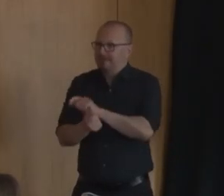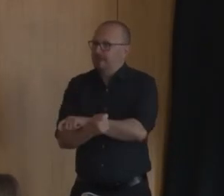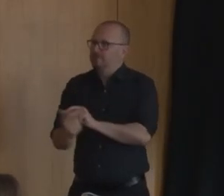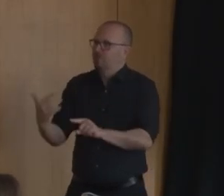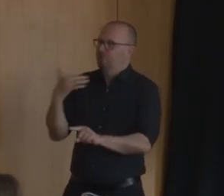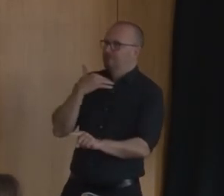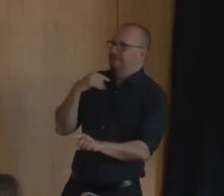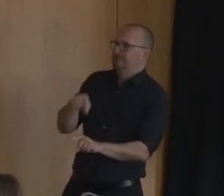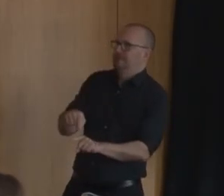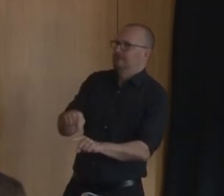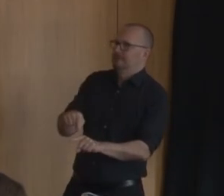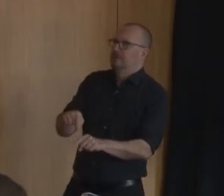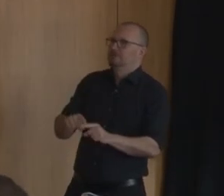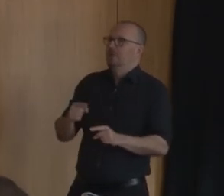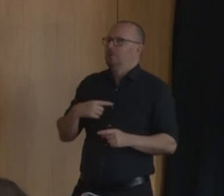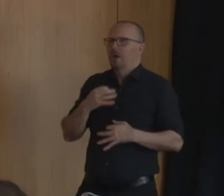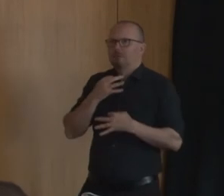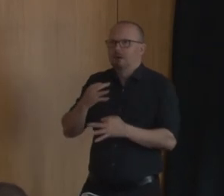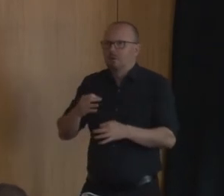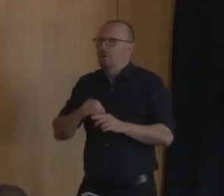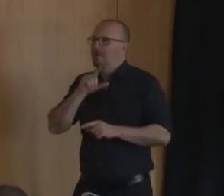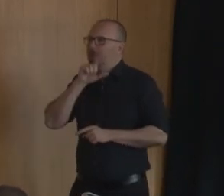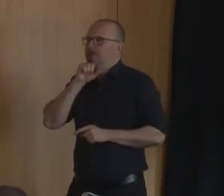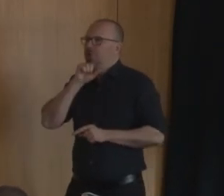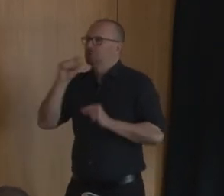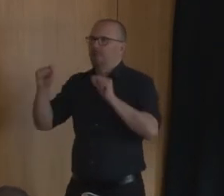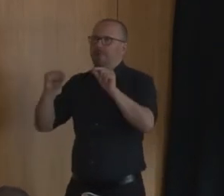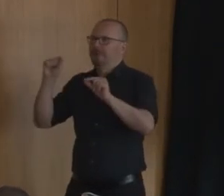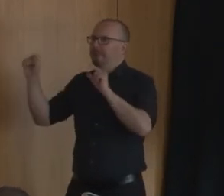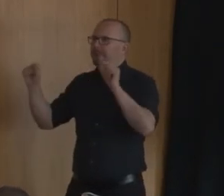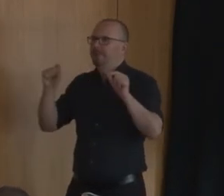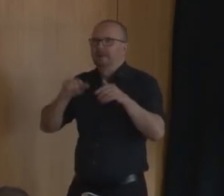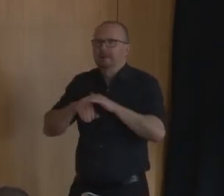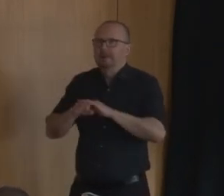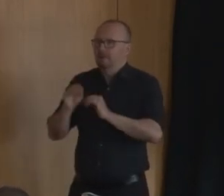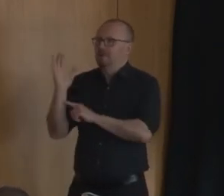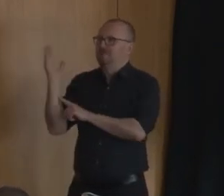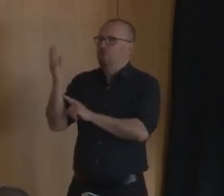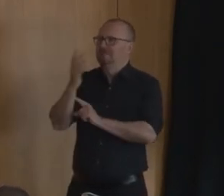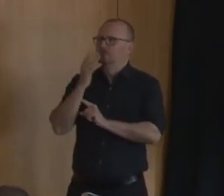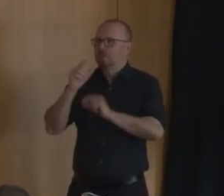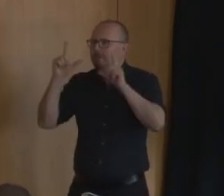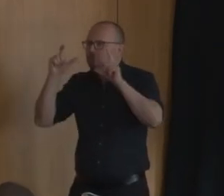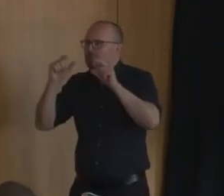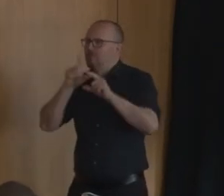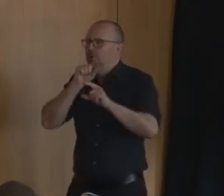in, sound. You find yourself in a beautiful forest with stunning images of birds all around